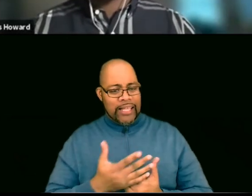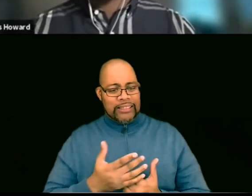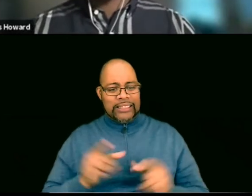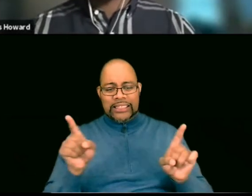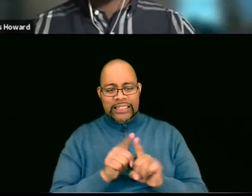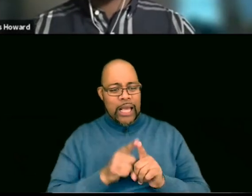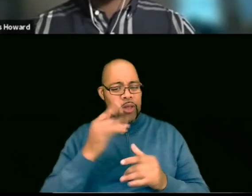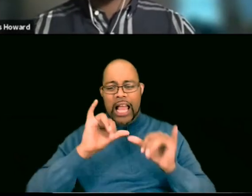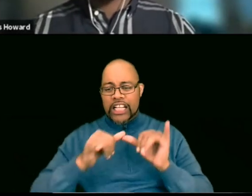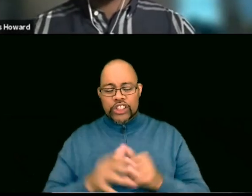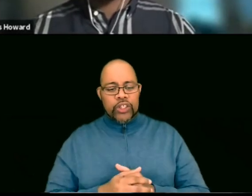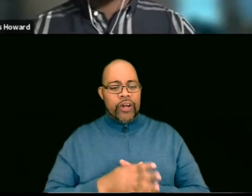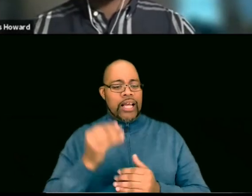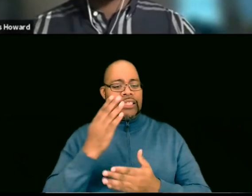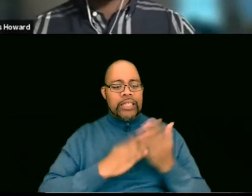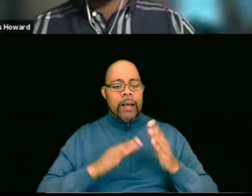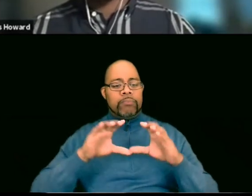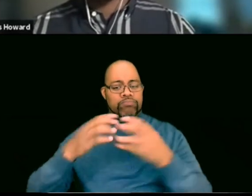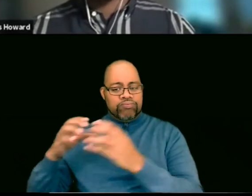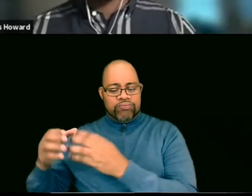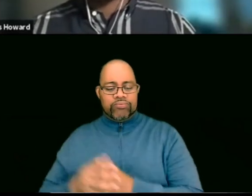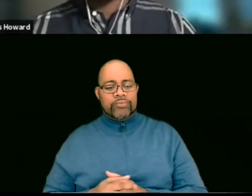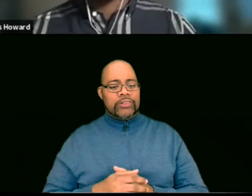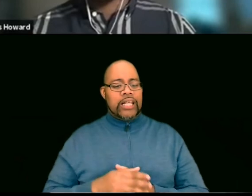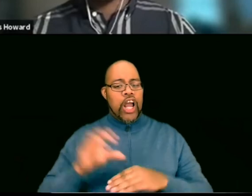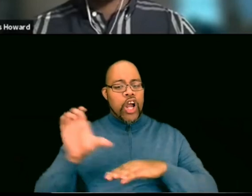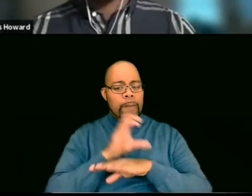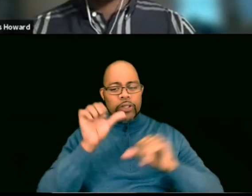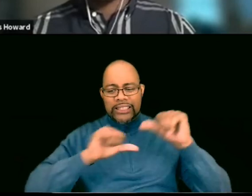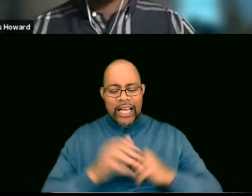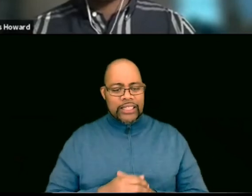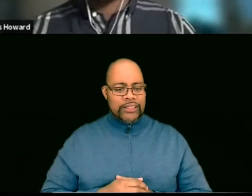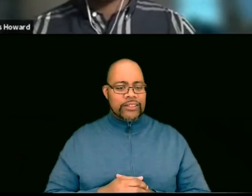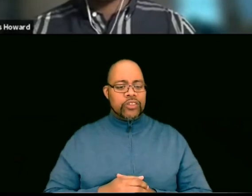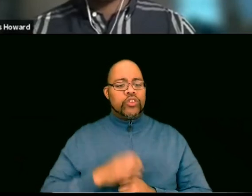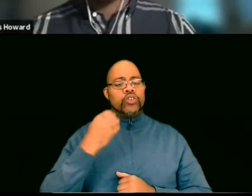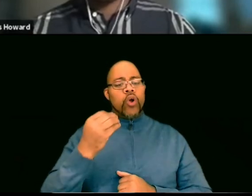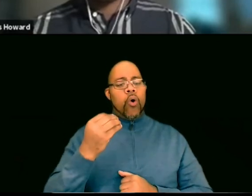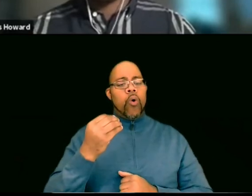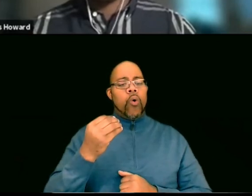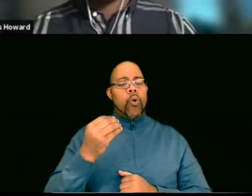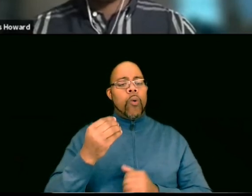men. Same as you look at engineering and certain sectors of it and computer science.